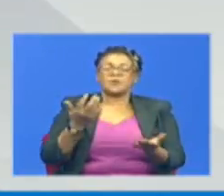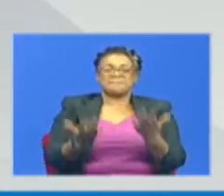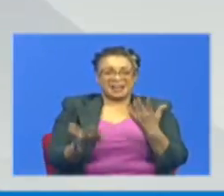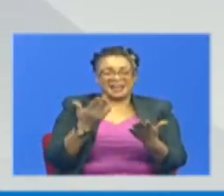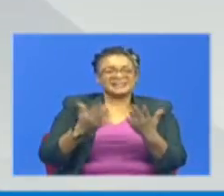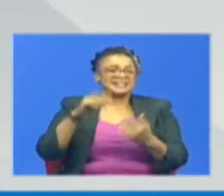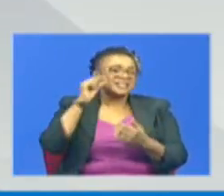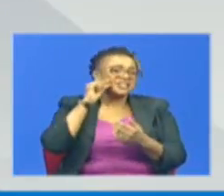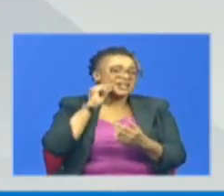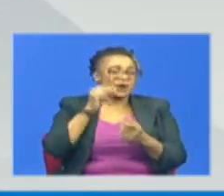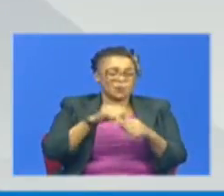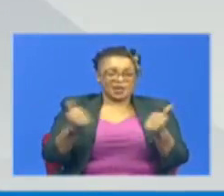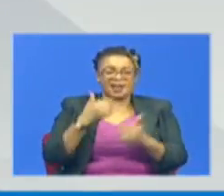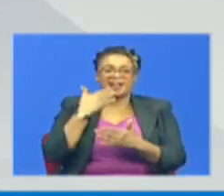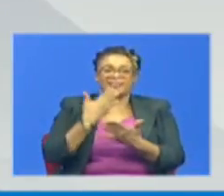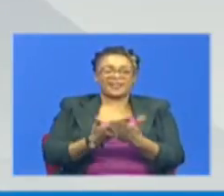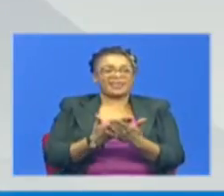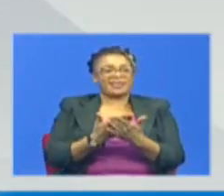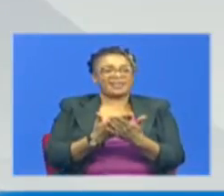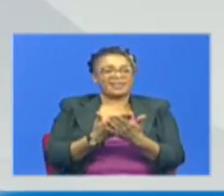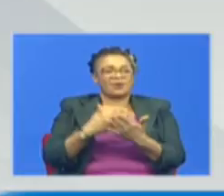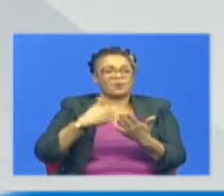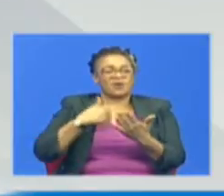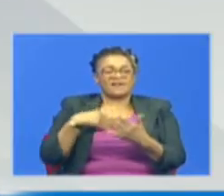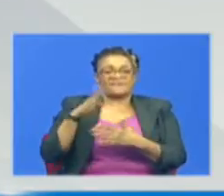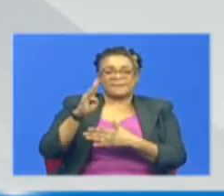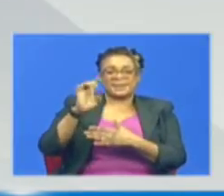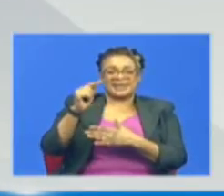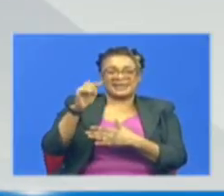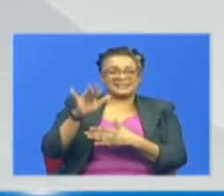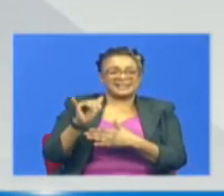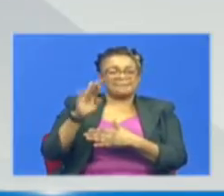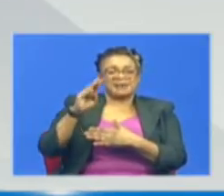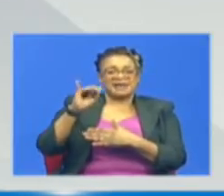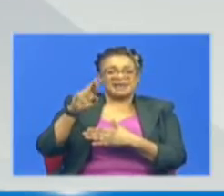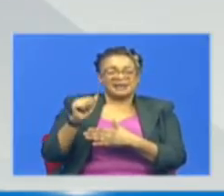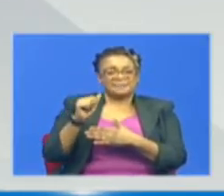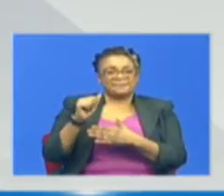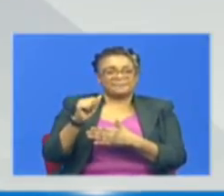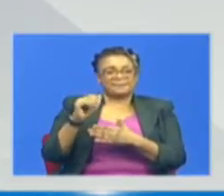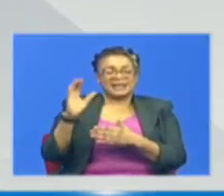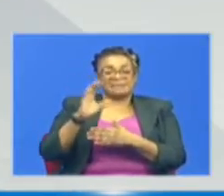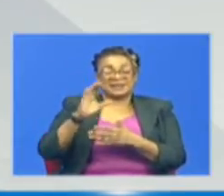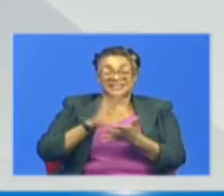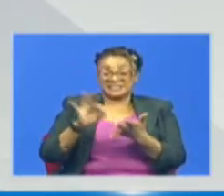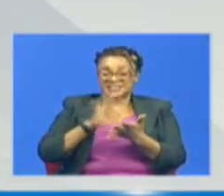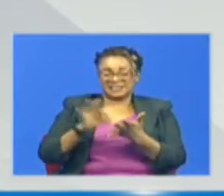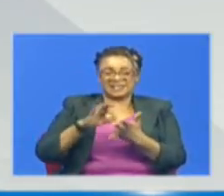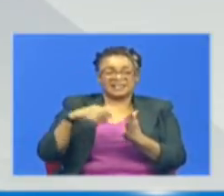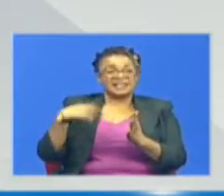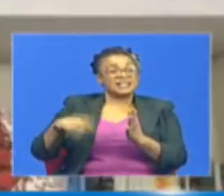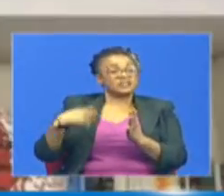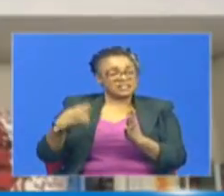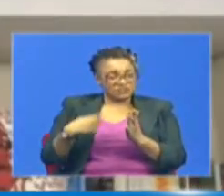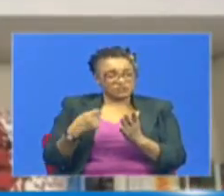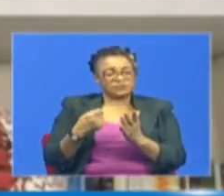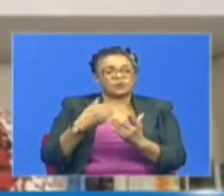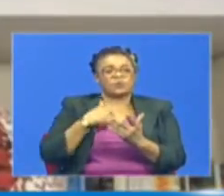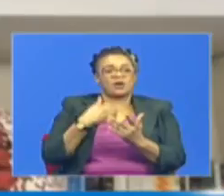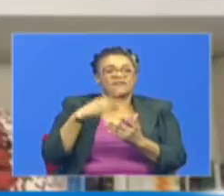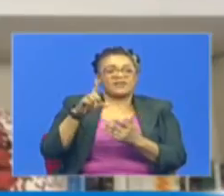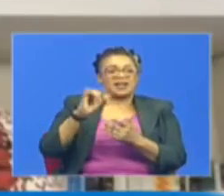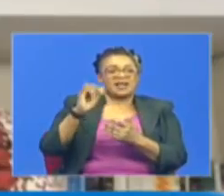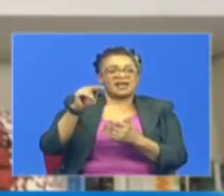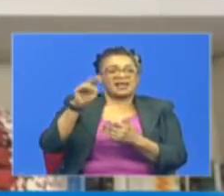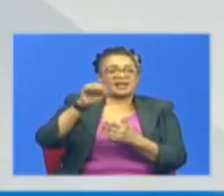for that. And first and foremost, we have Betty Miner, who's the Cabinet Secretary of Industrialization and Enterprise Development. We also have Linus Gitahi, who is